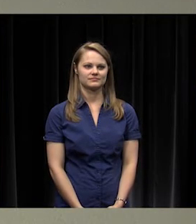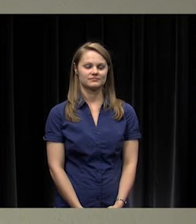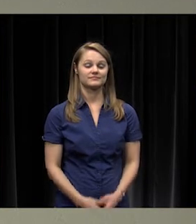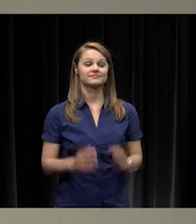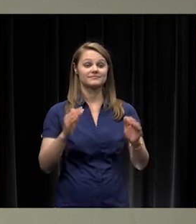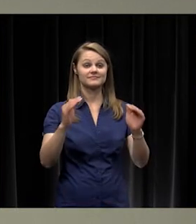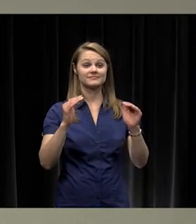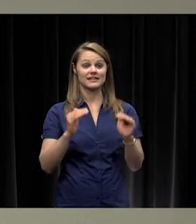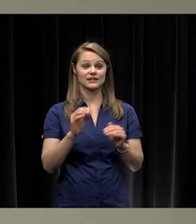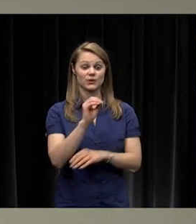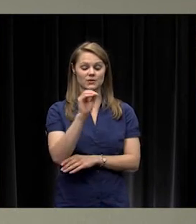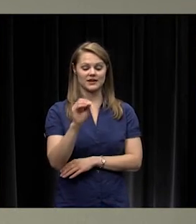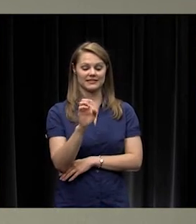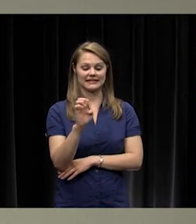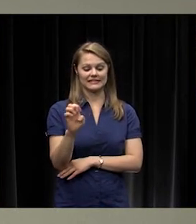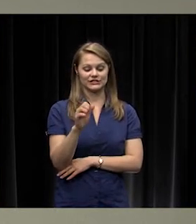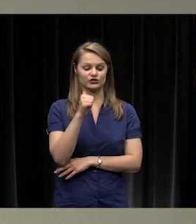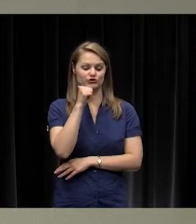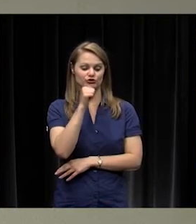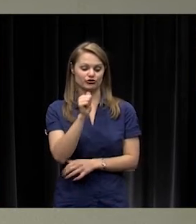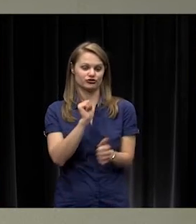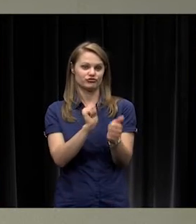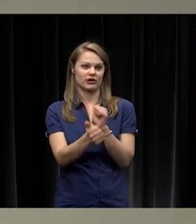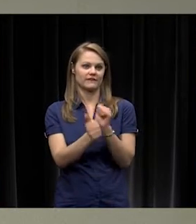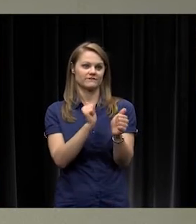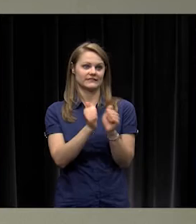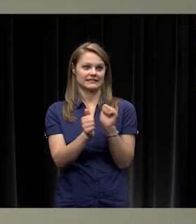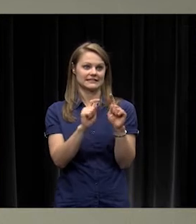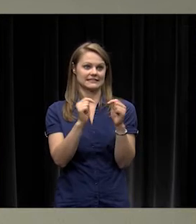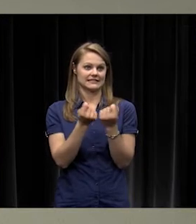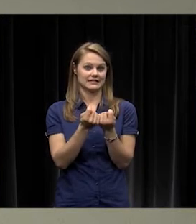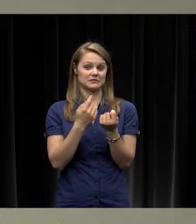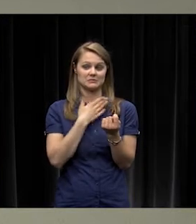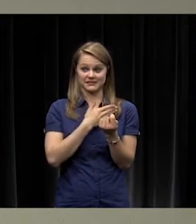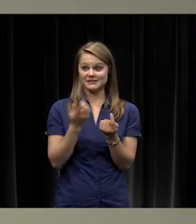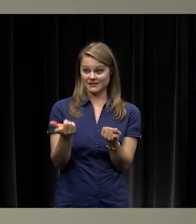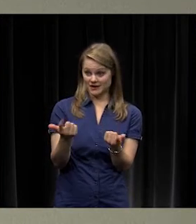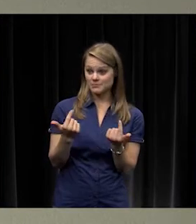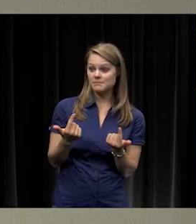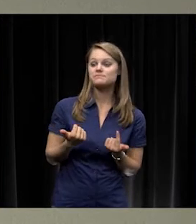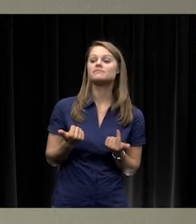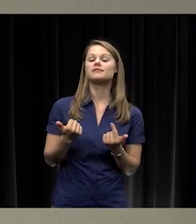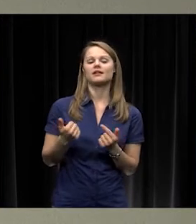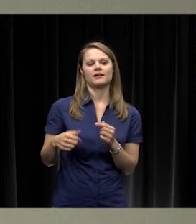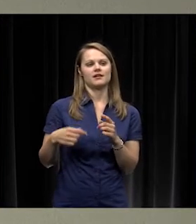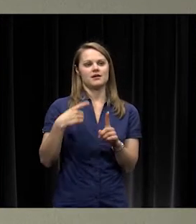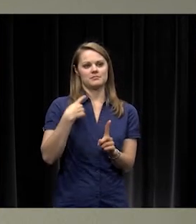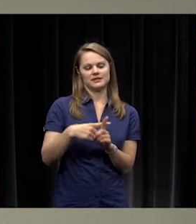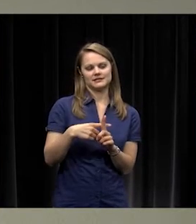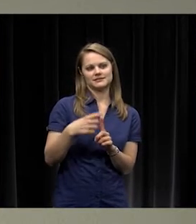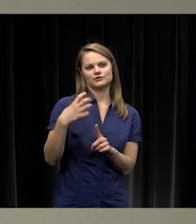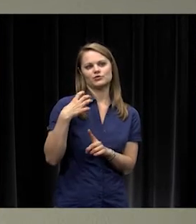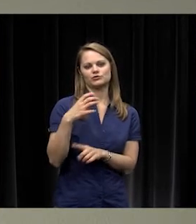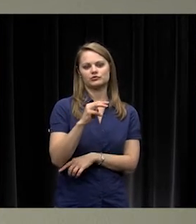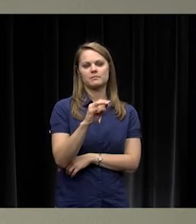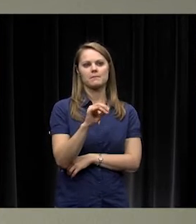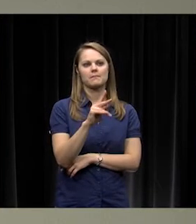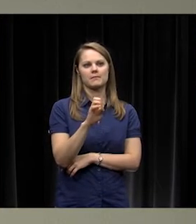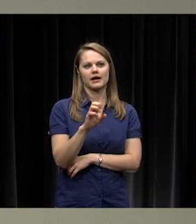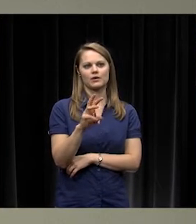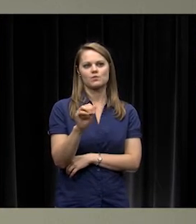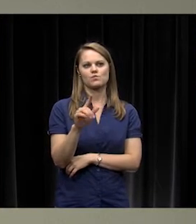Next, we have the Olathe East girls track and field team. If you could all come forward, along with Coach Mike Wallace, assistant coach Glenn Daniels,